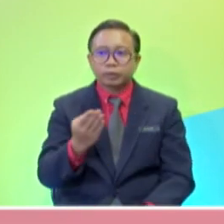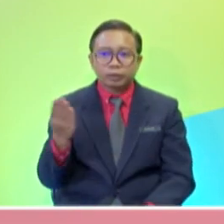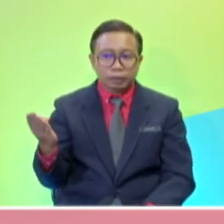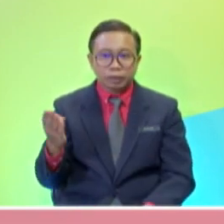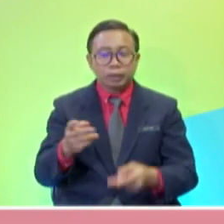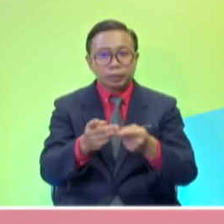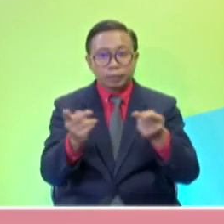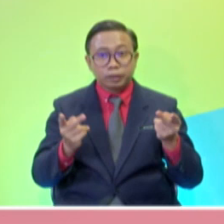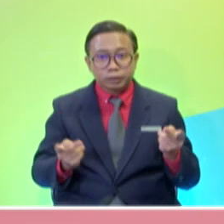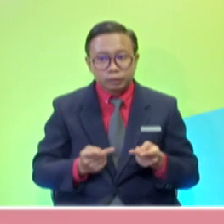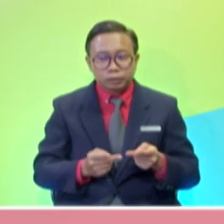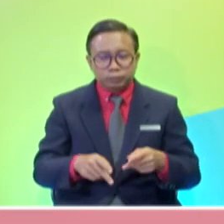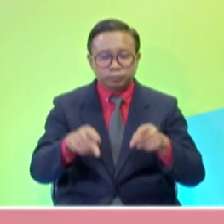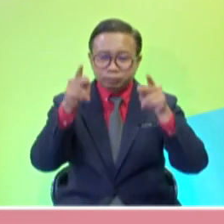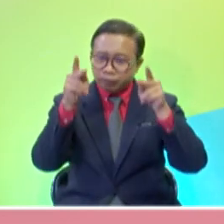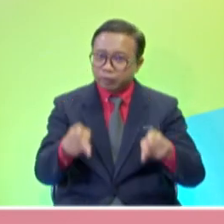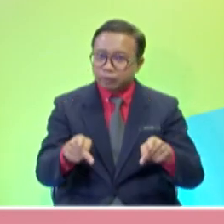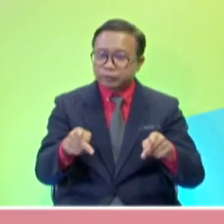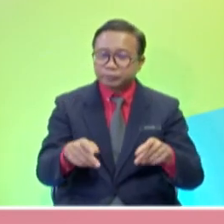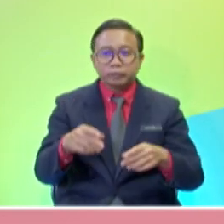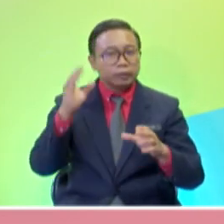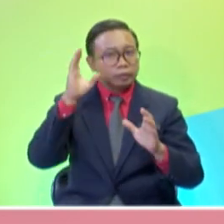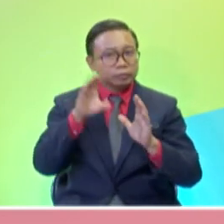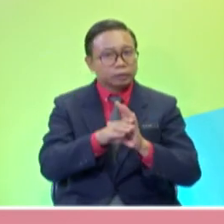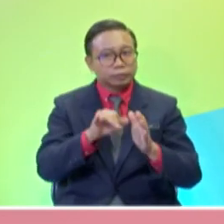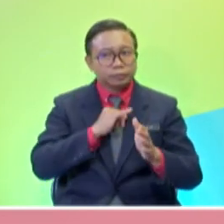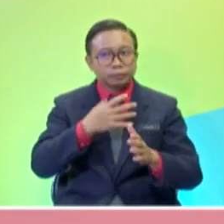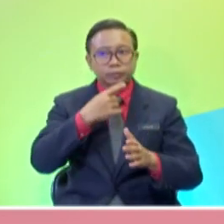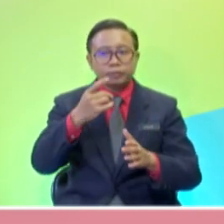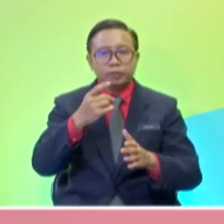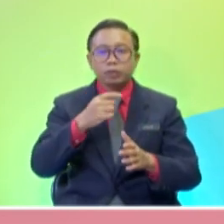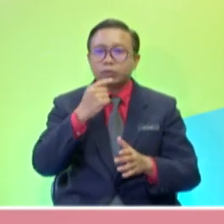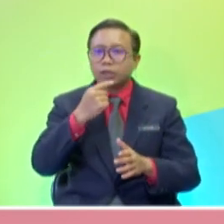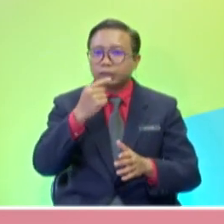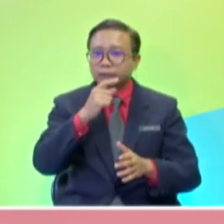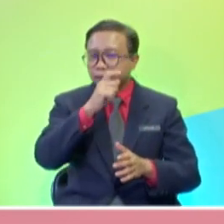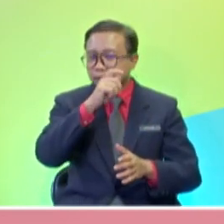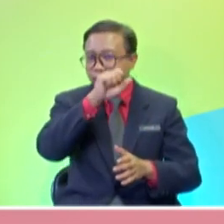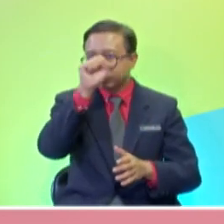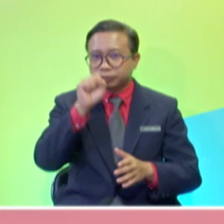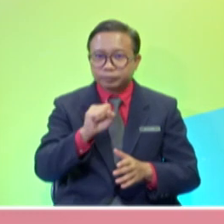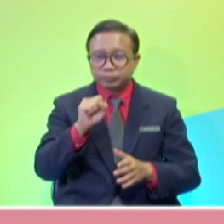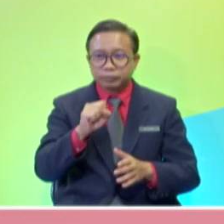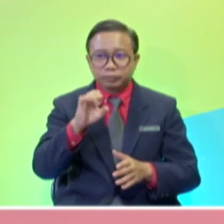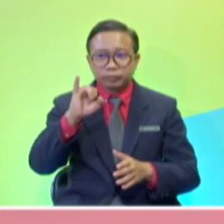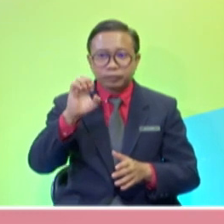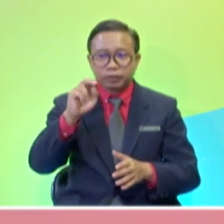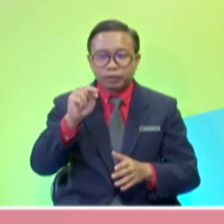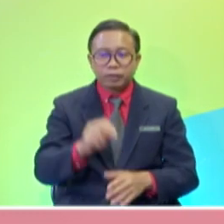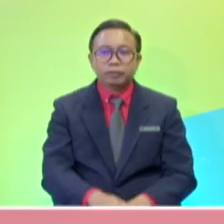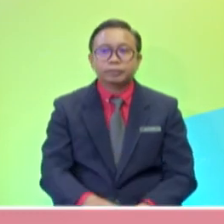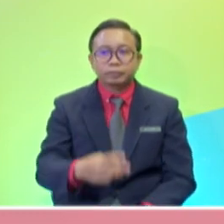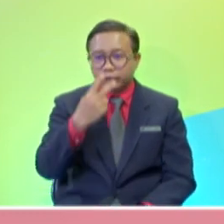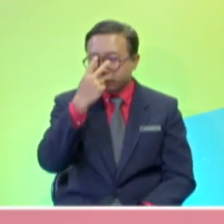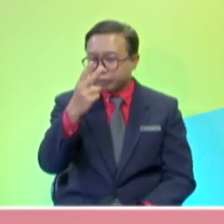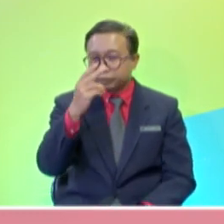places, or people. And with this first picture, I'd like to ask Ian, if you don't mind, Ian, can you right. see the